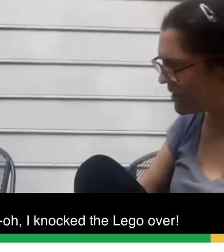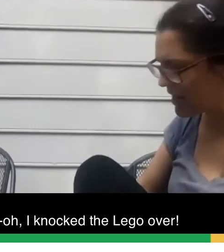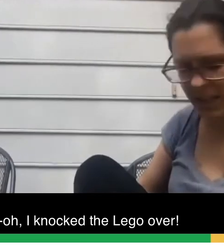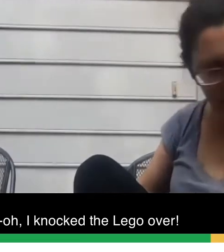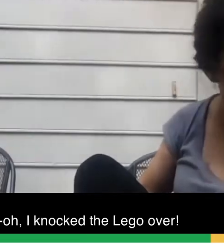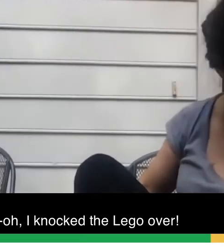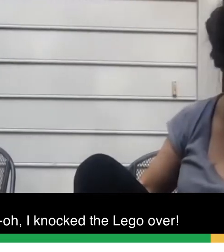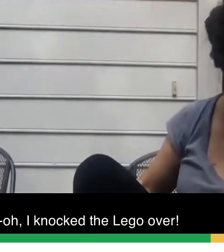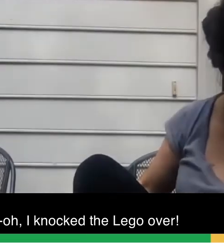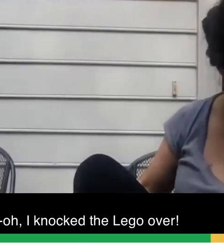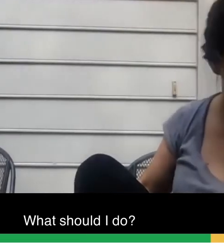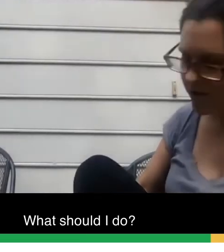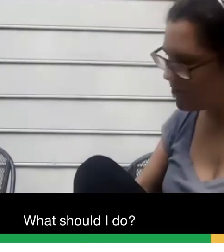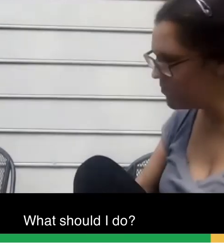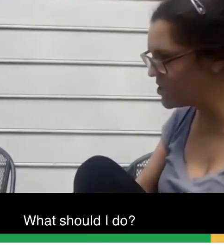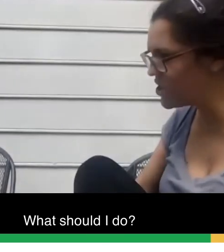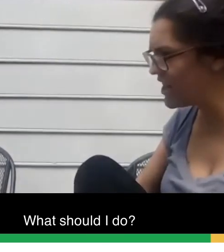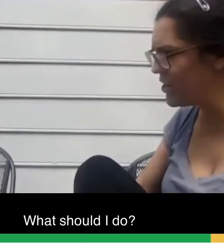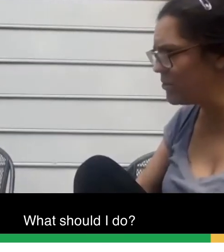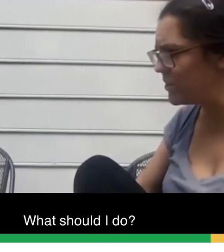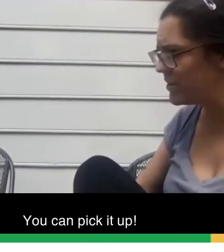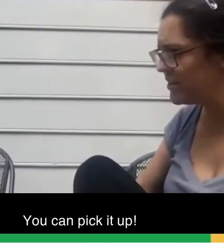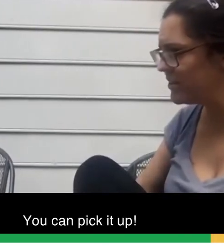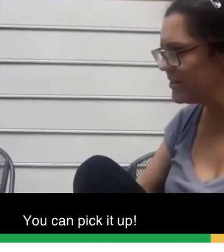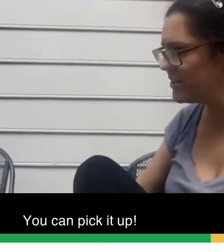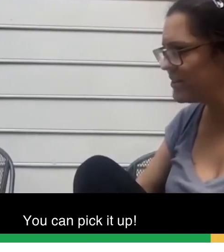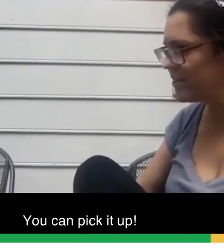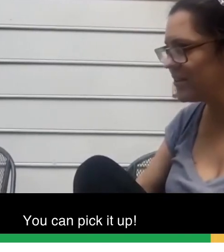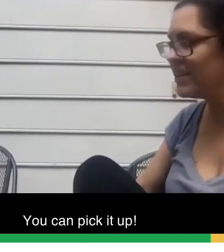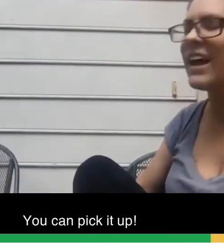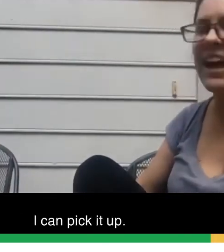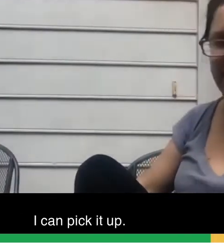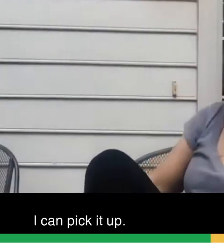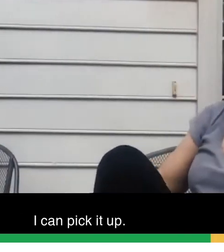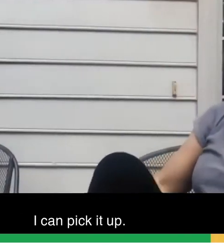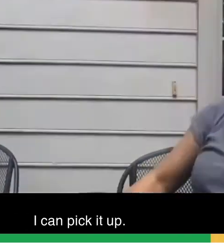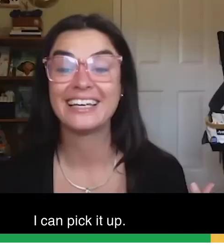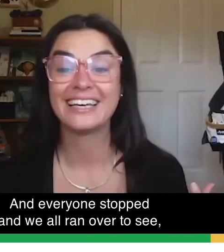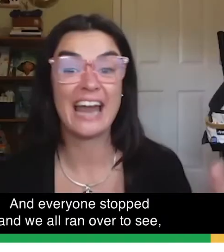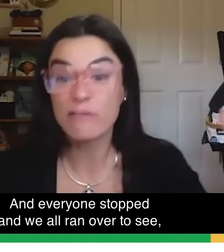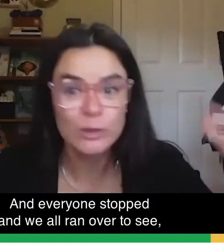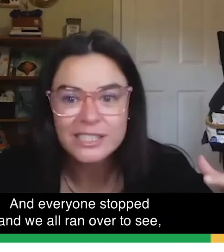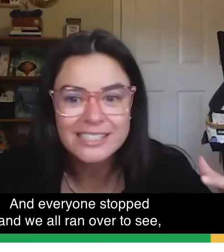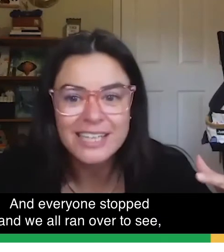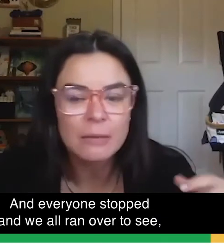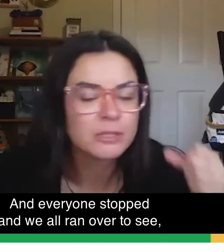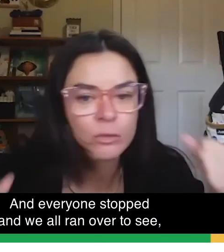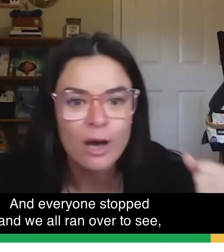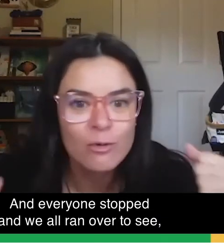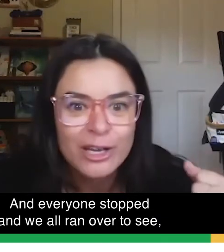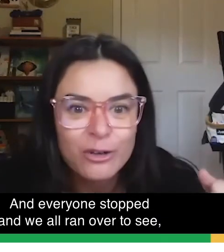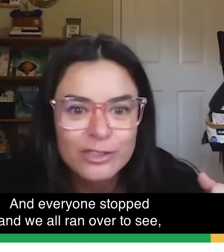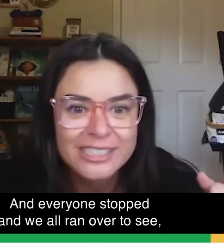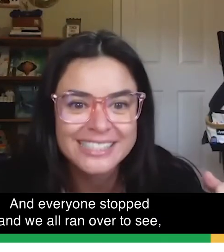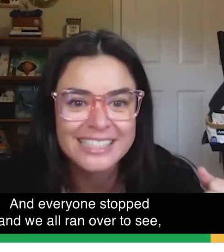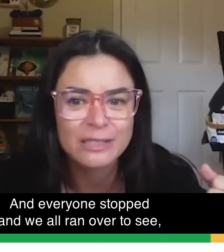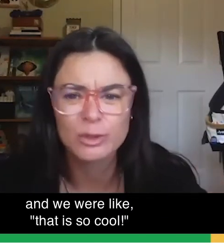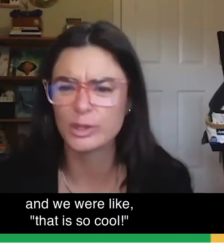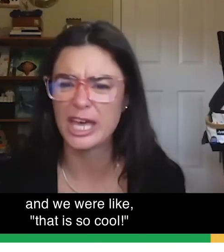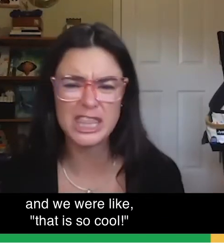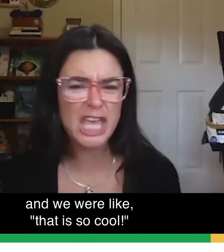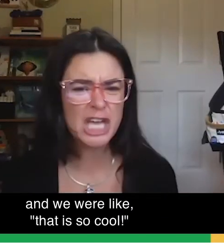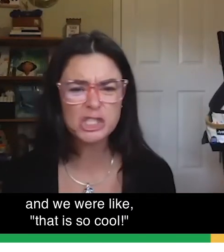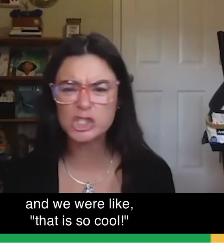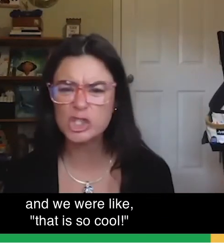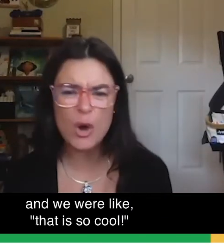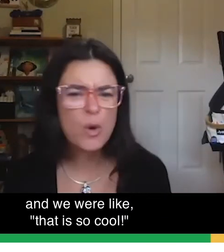Uh-oh! I knocked the Lego over. What should I do? I can't pick it up. I can't pick it up. And everyone stopped and we all ran over to see and